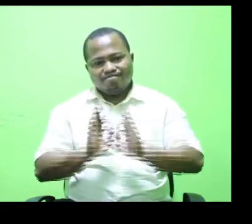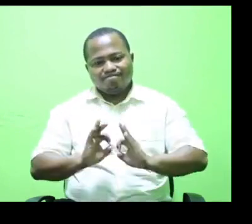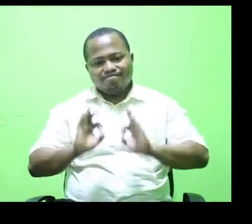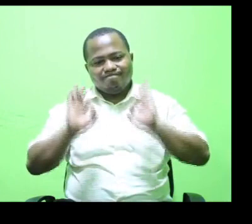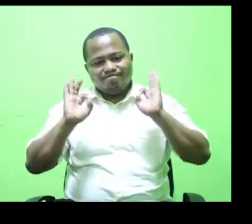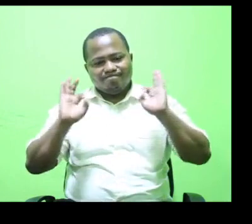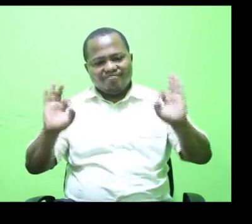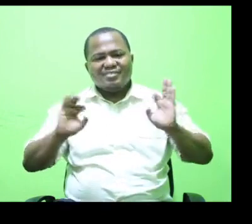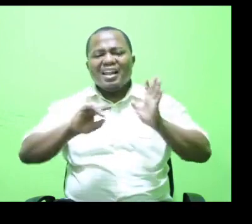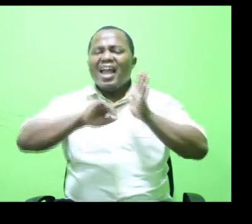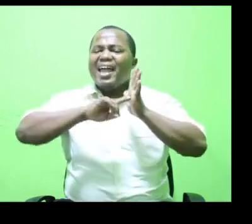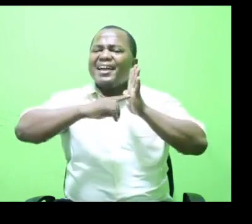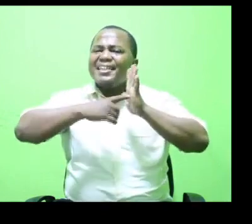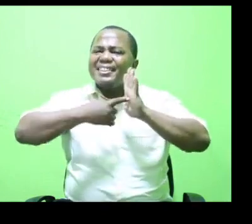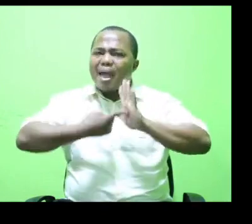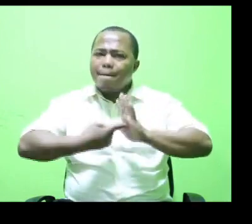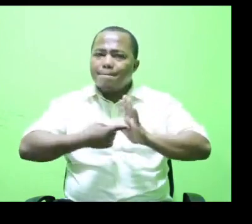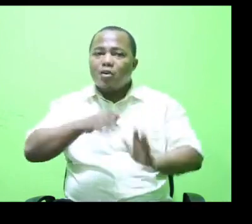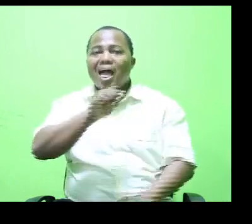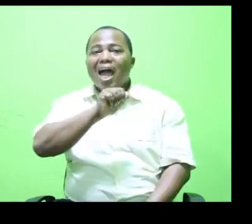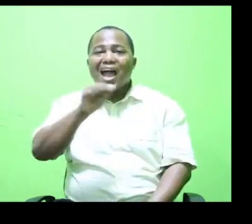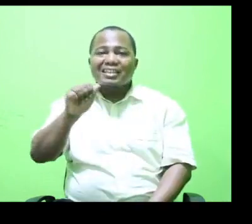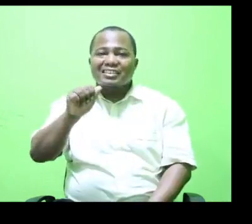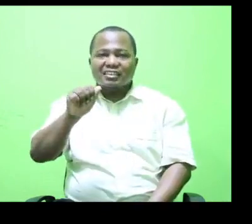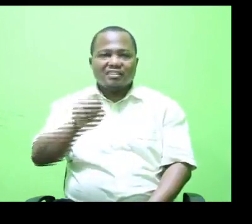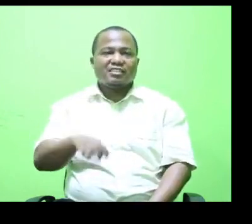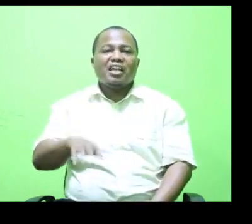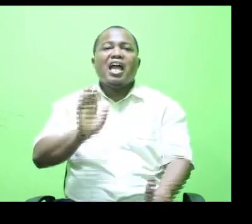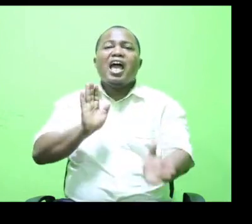Good. Example of antigen.